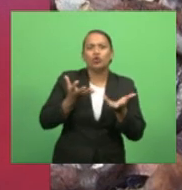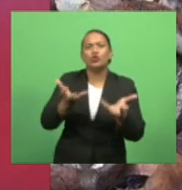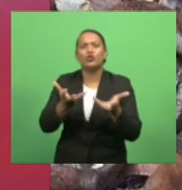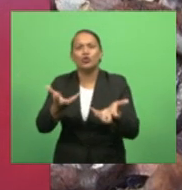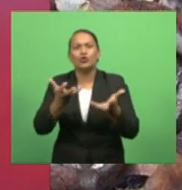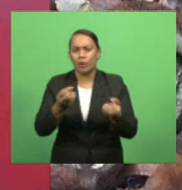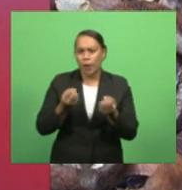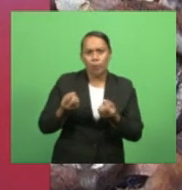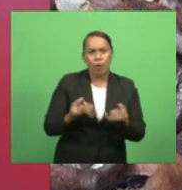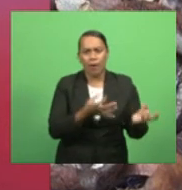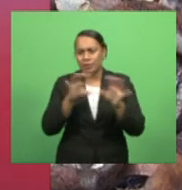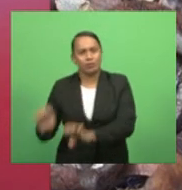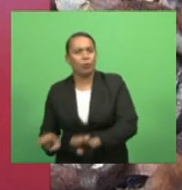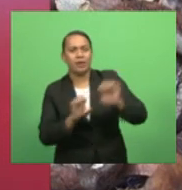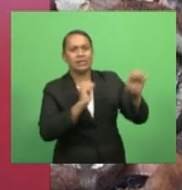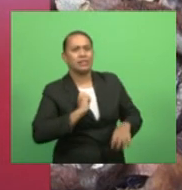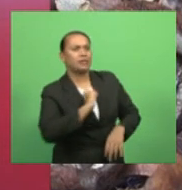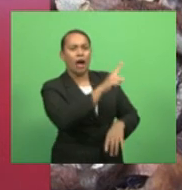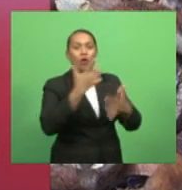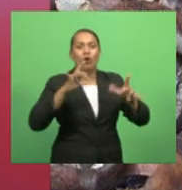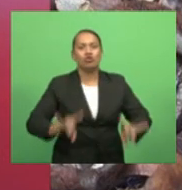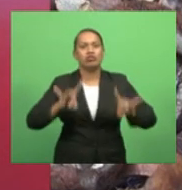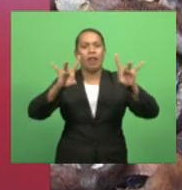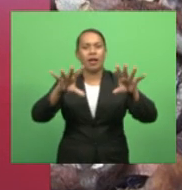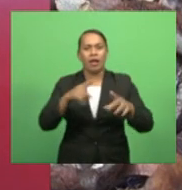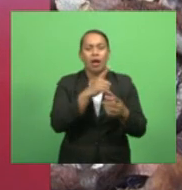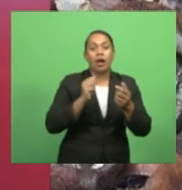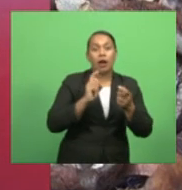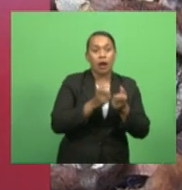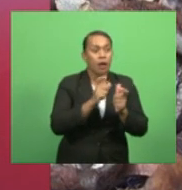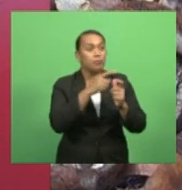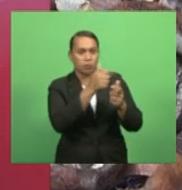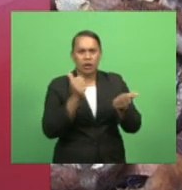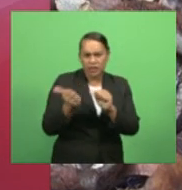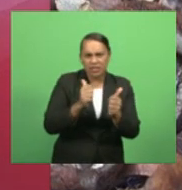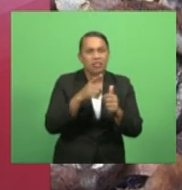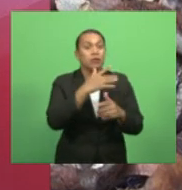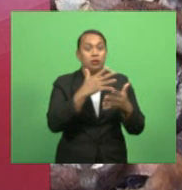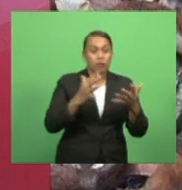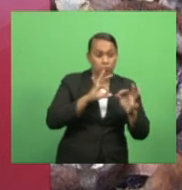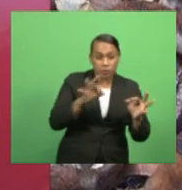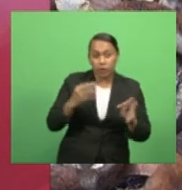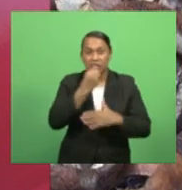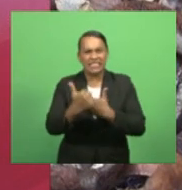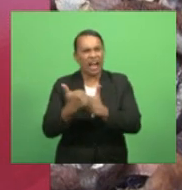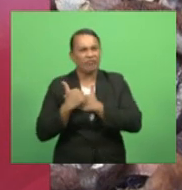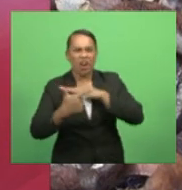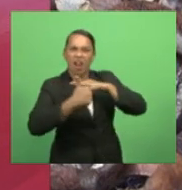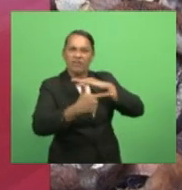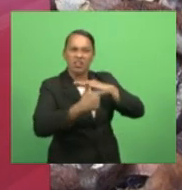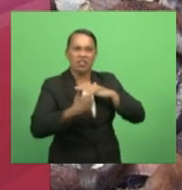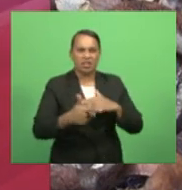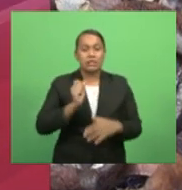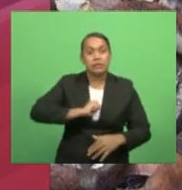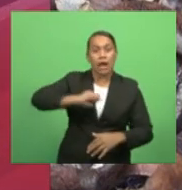it needs to be, when we consider health and food safety, so we have sent it to our labs